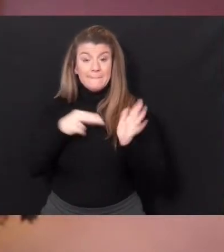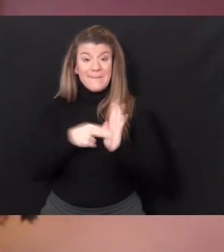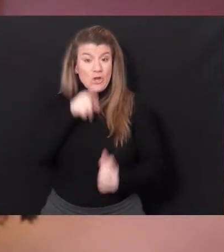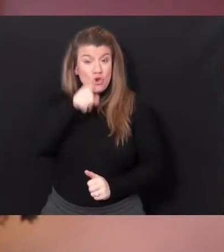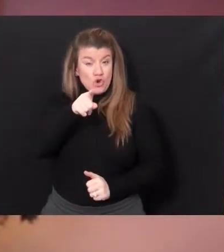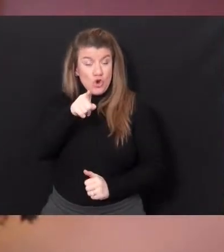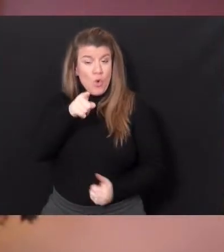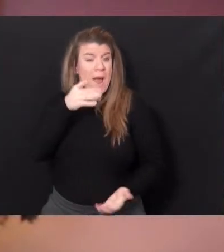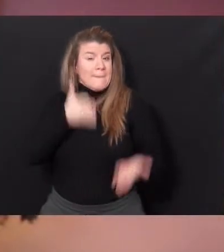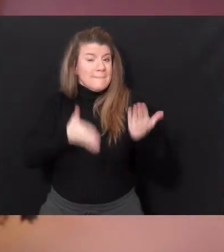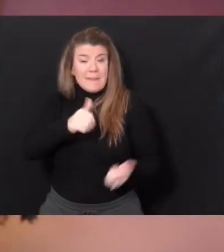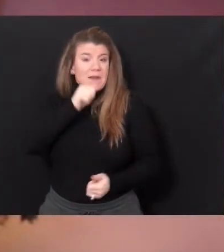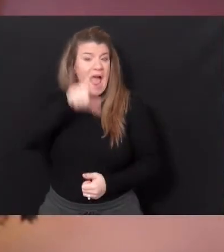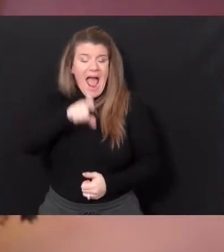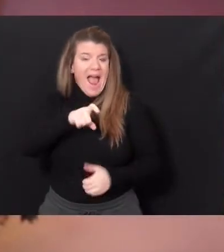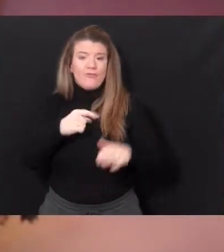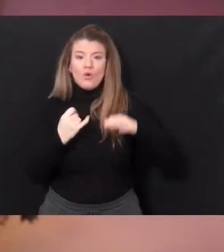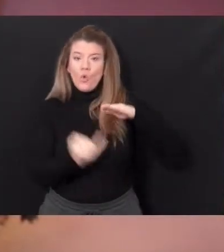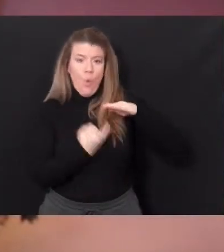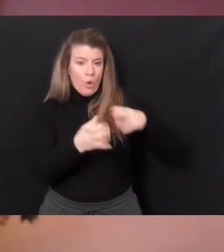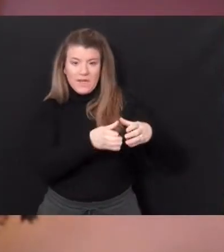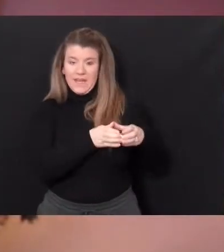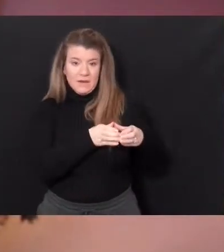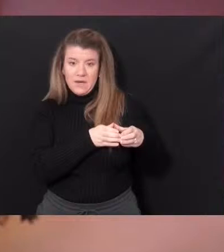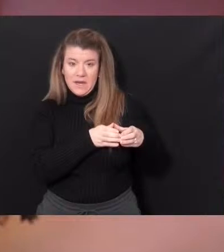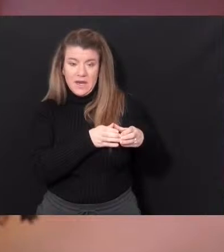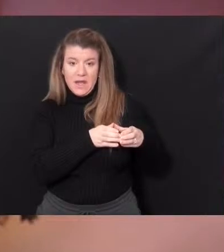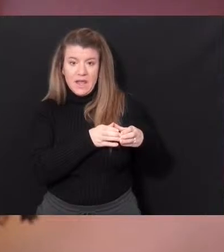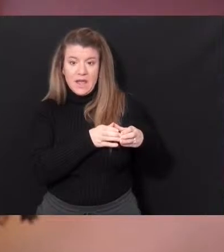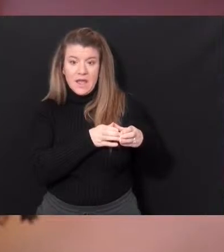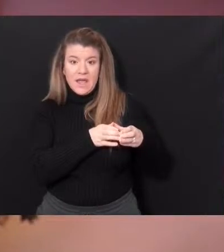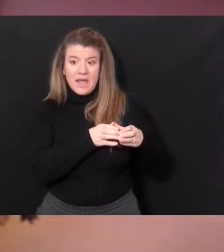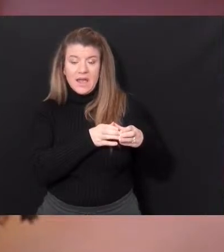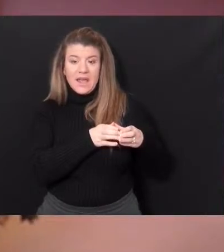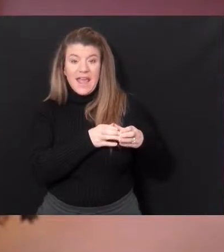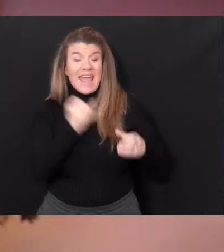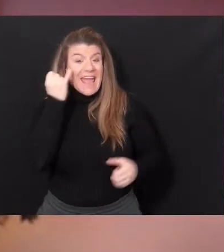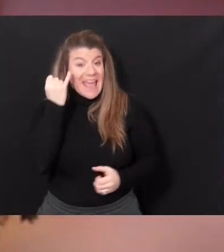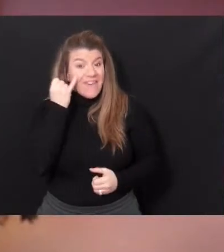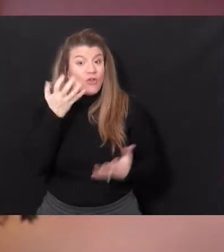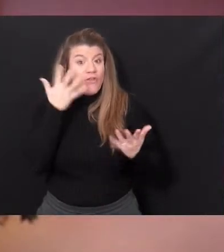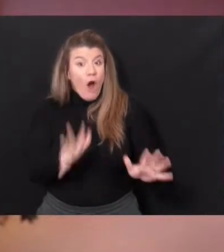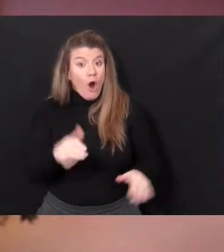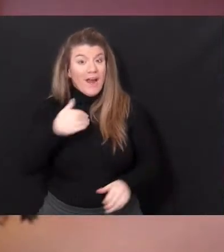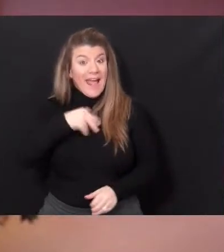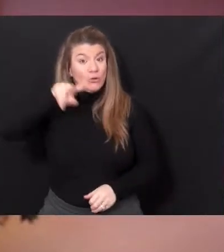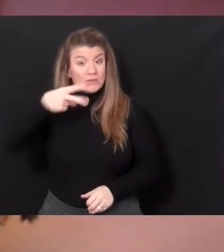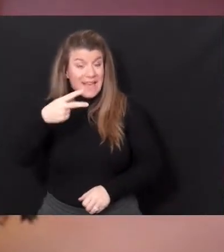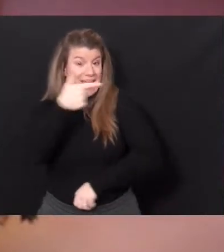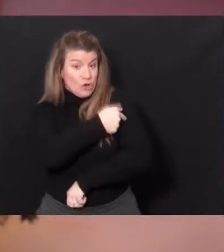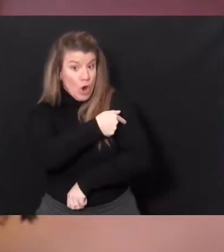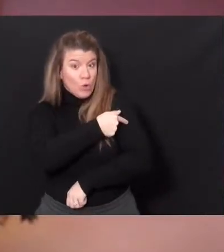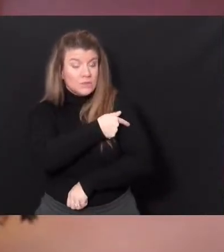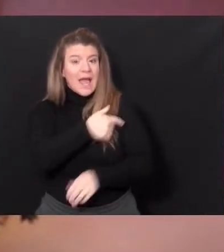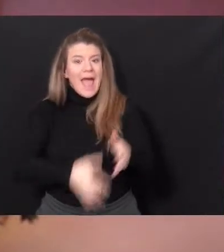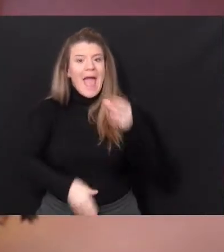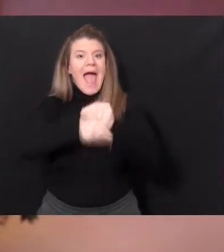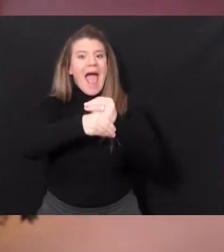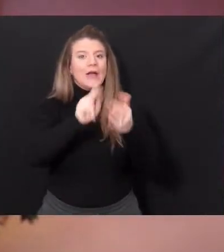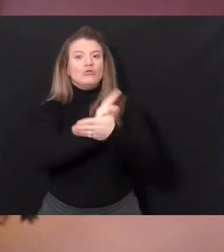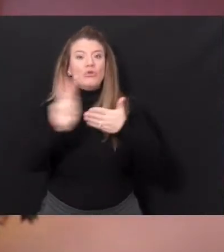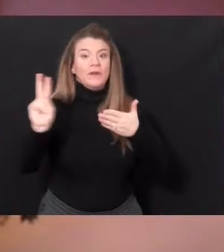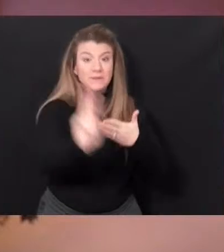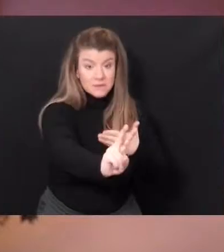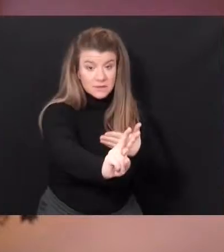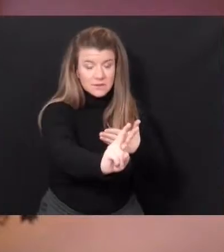quarantine yourself, provided that you're at least 2 weeks out from your second vaccine, that you are within